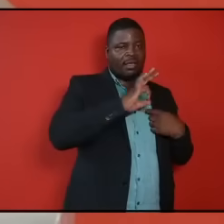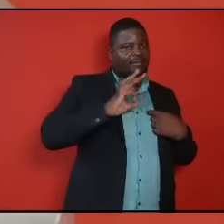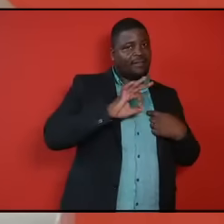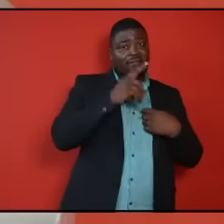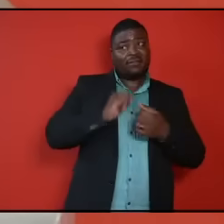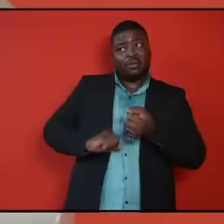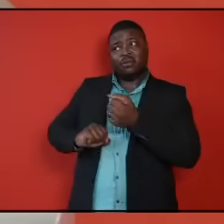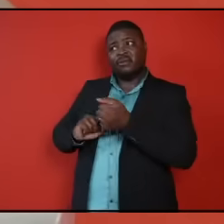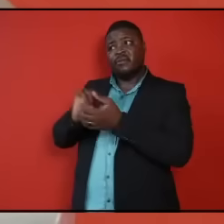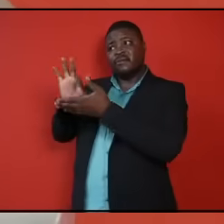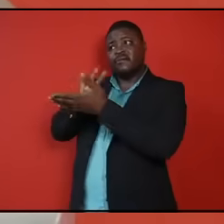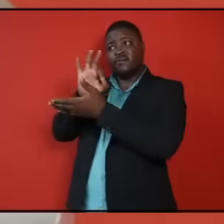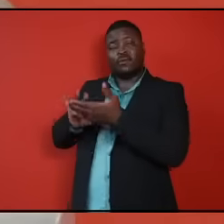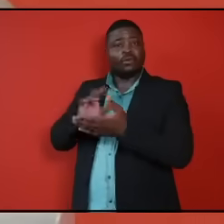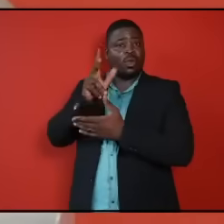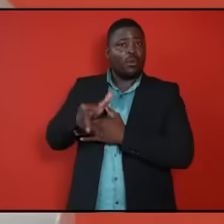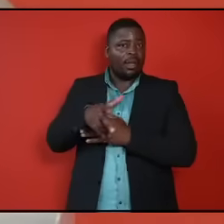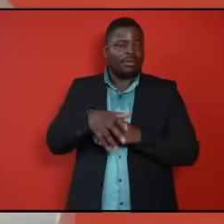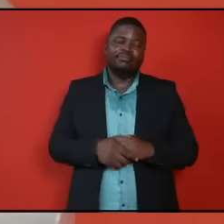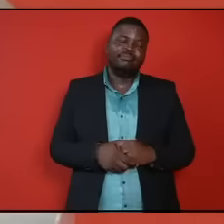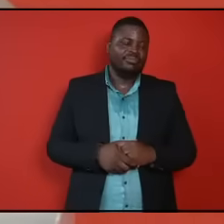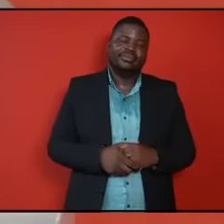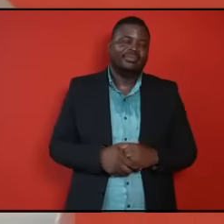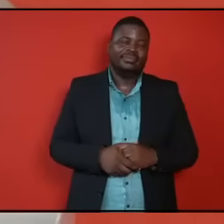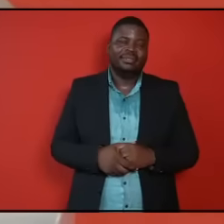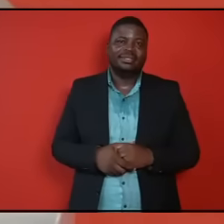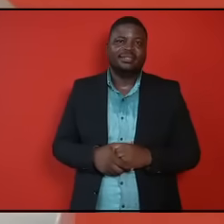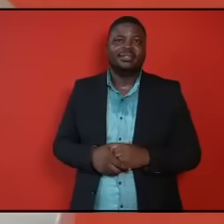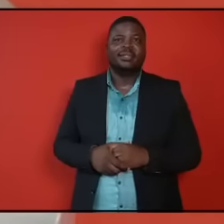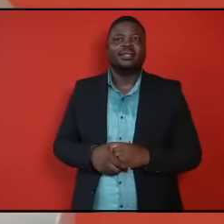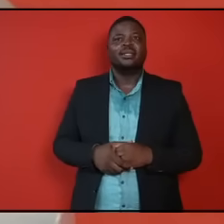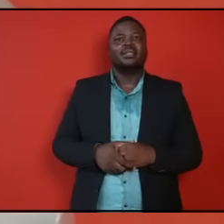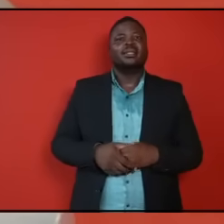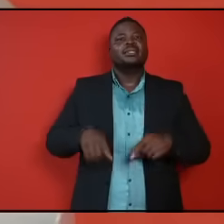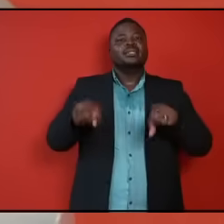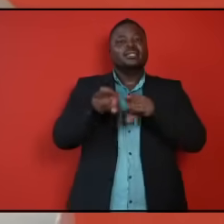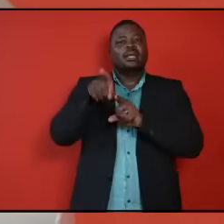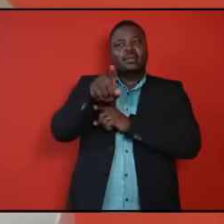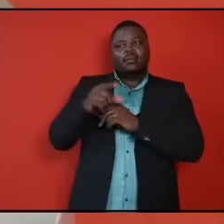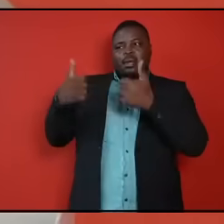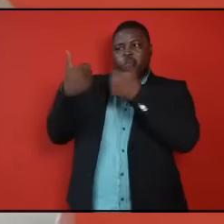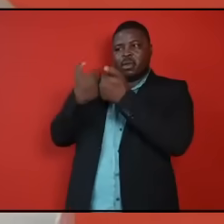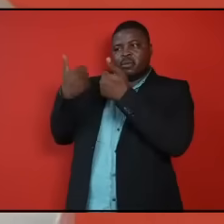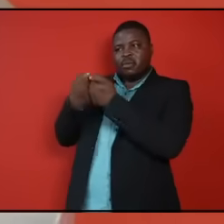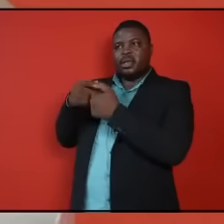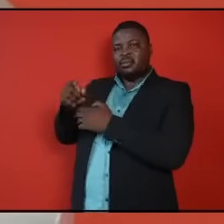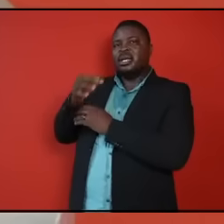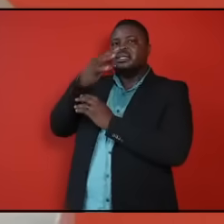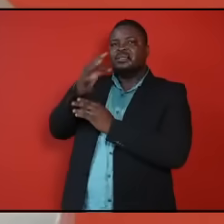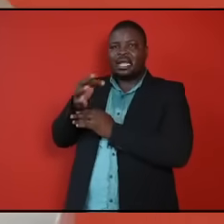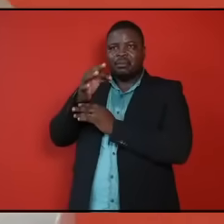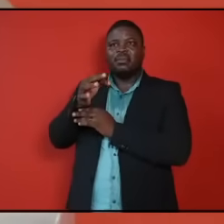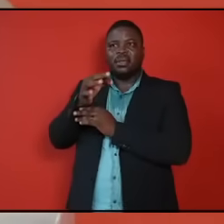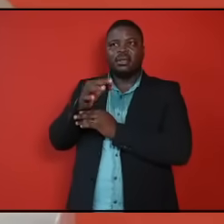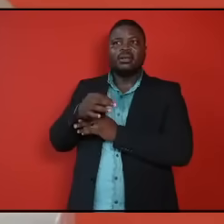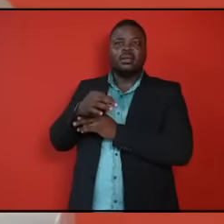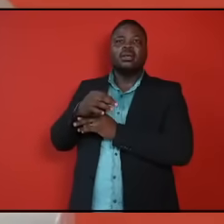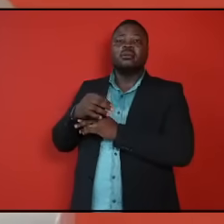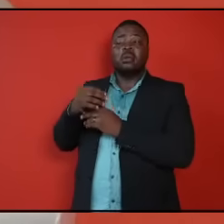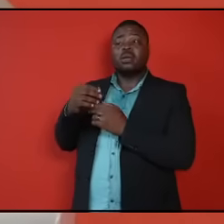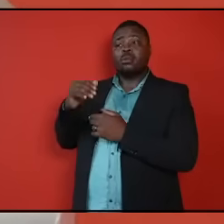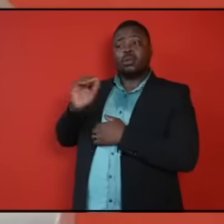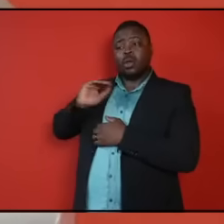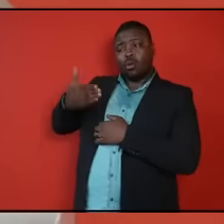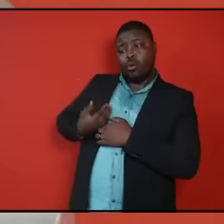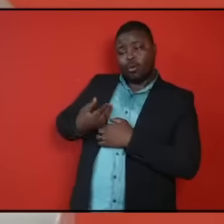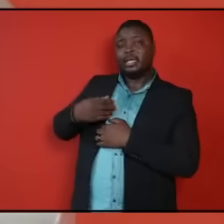Huh? It's like that boyfriend who says women are like taxis, there are too many, you miss one, you catch one, but you will not have catched